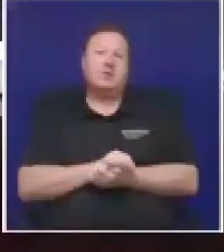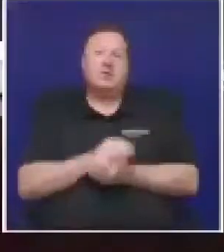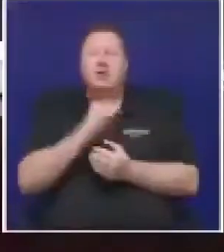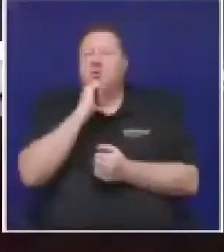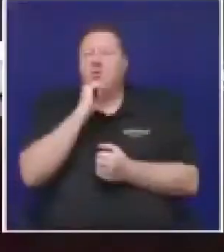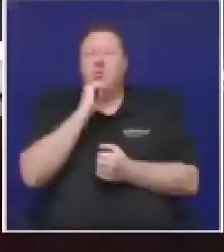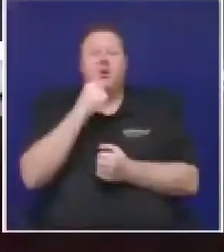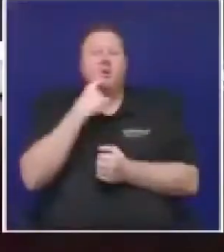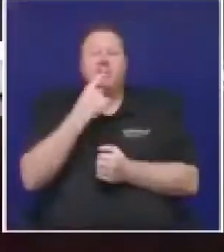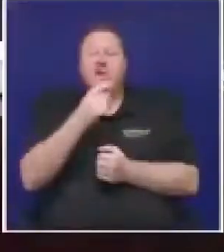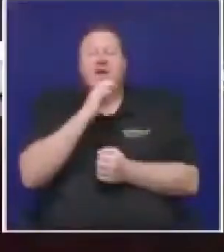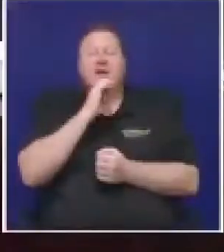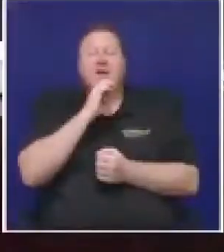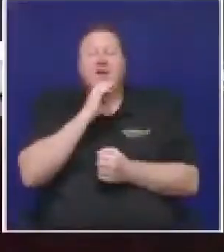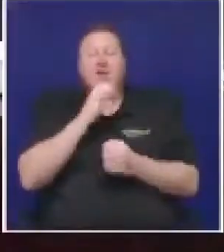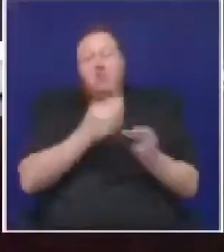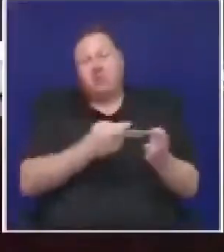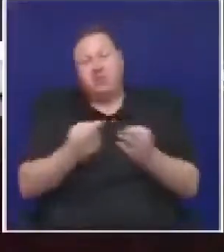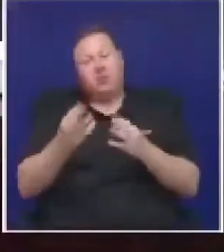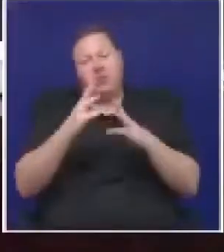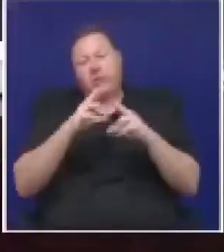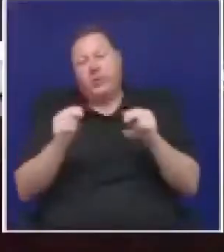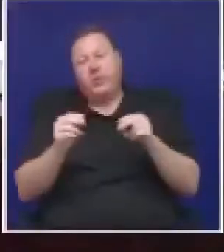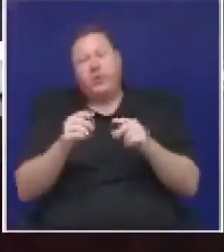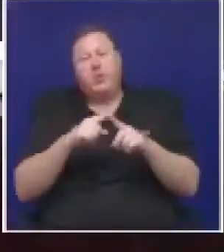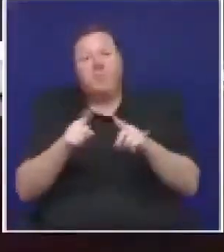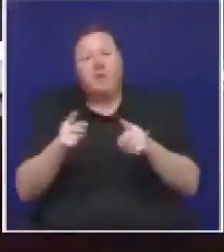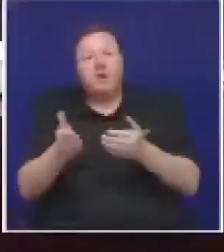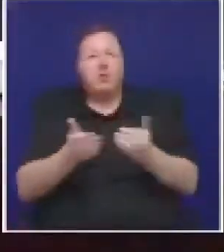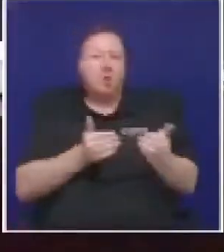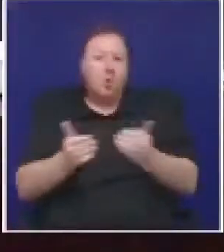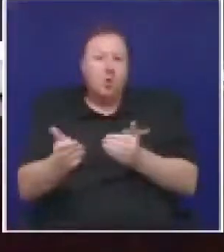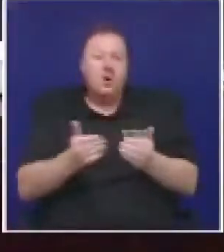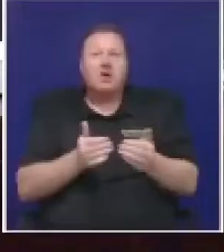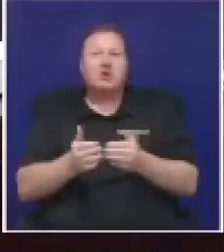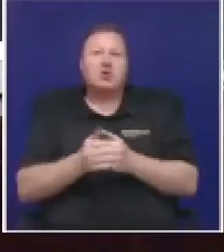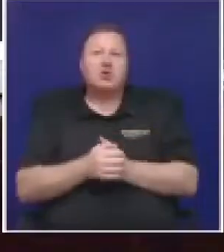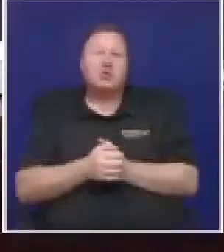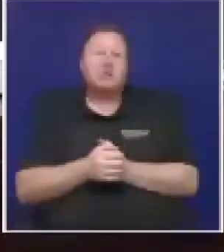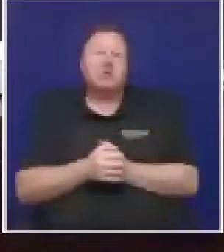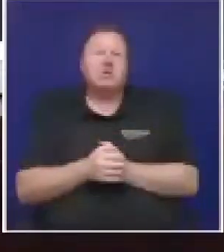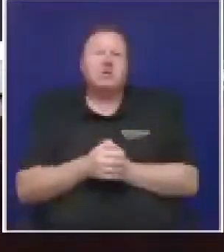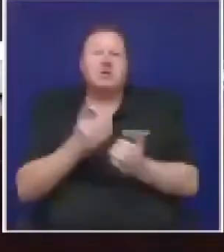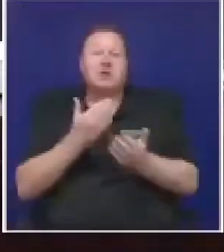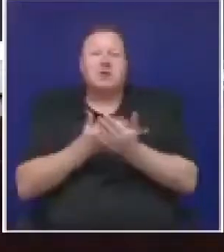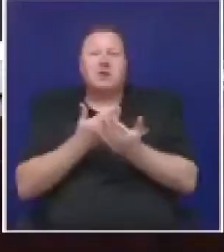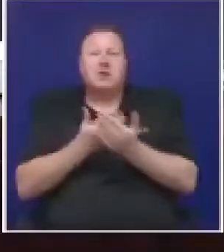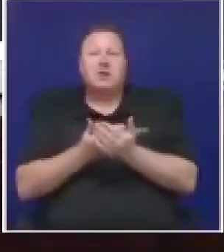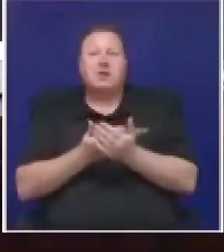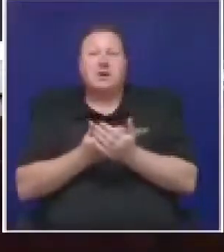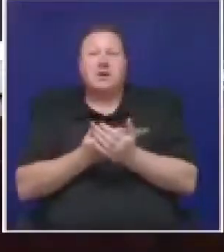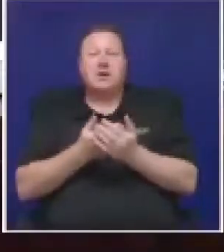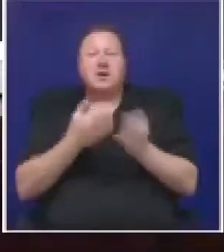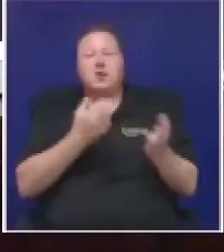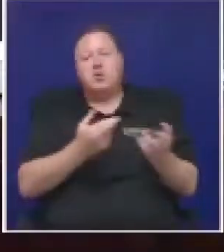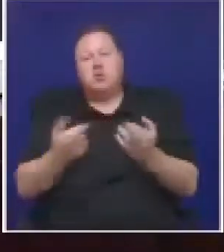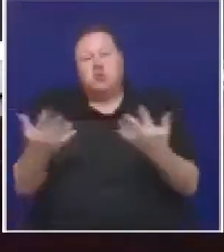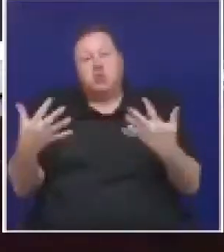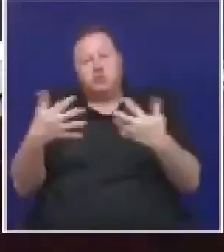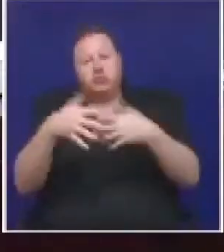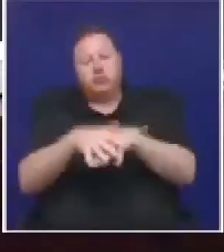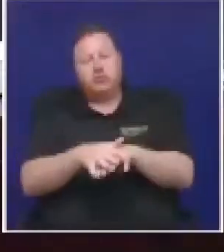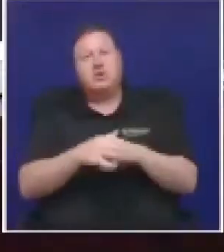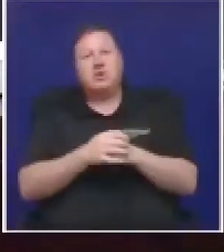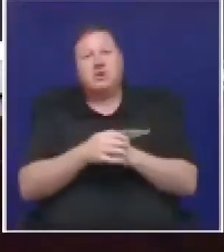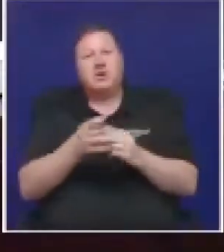resources, all of them, but because of coordination, I think they are able to pull their resources together to able